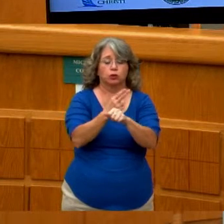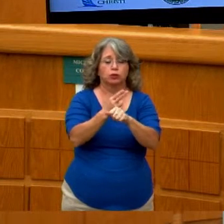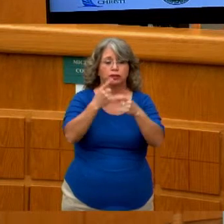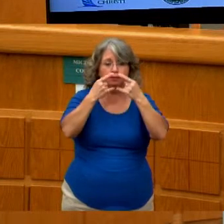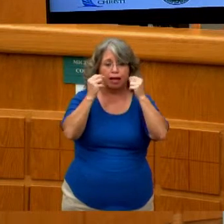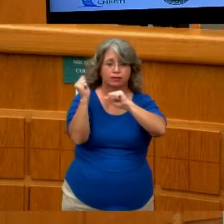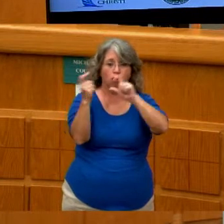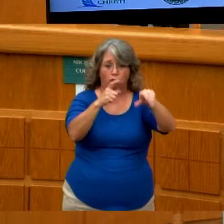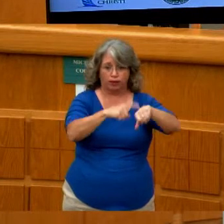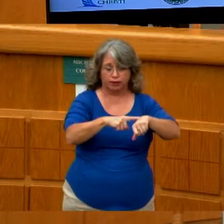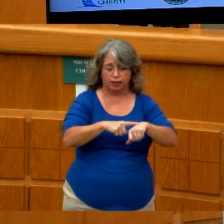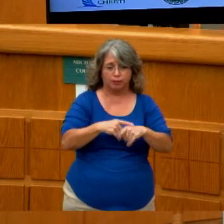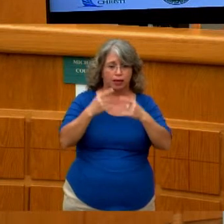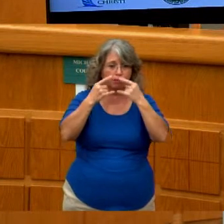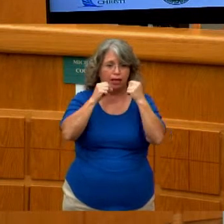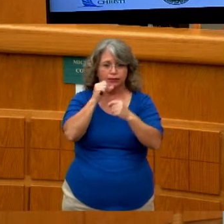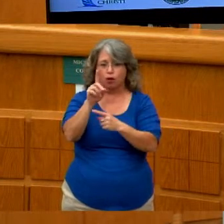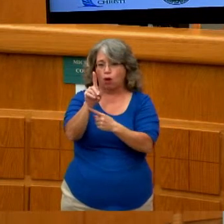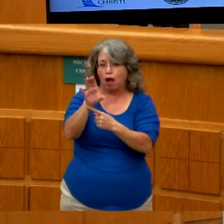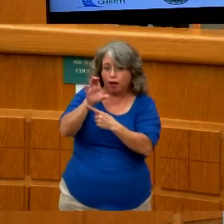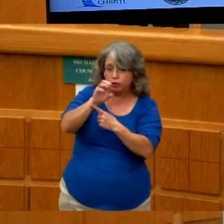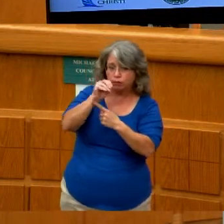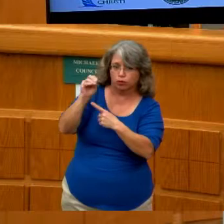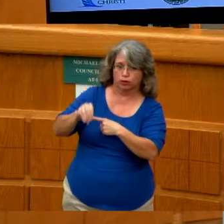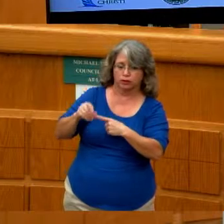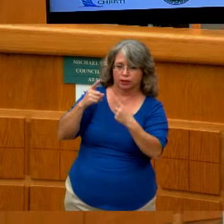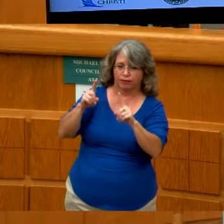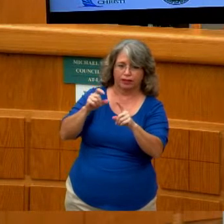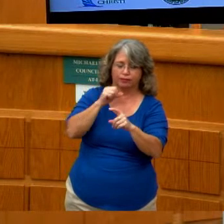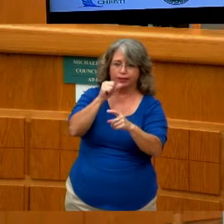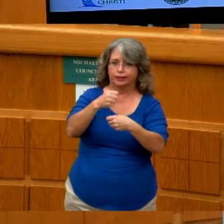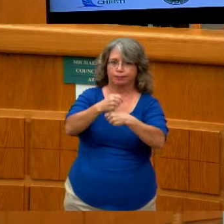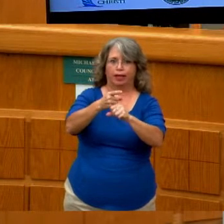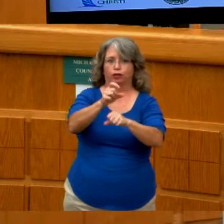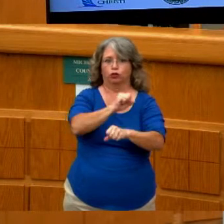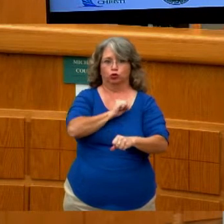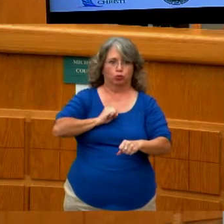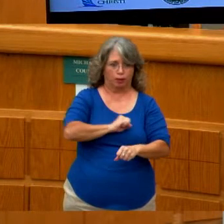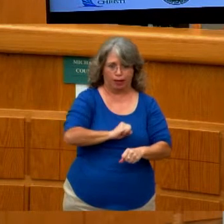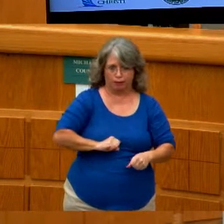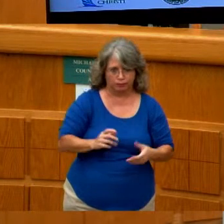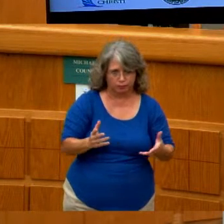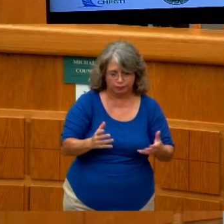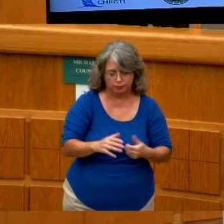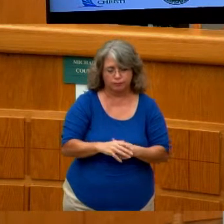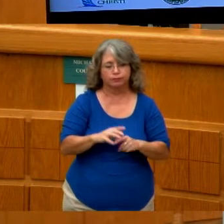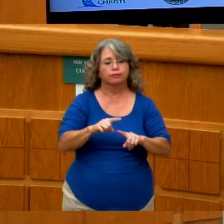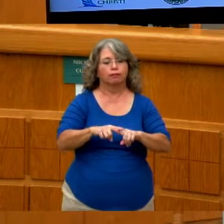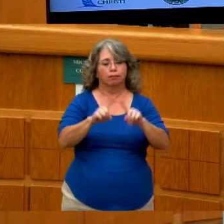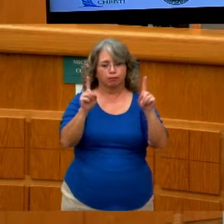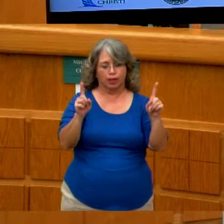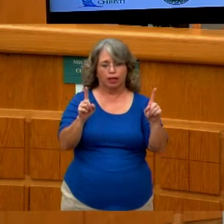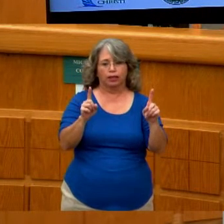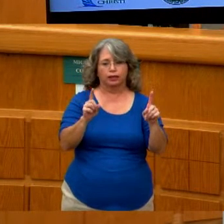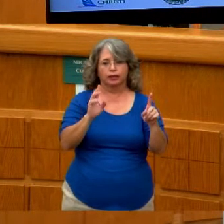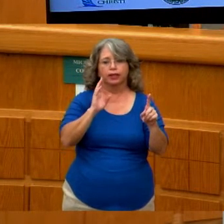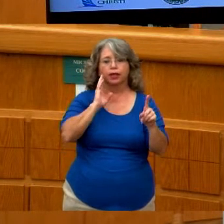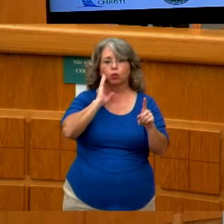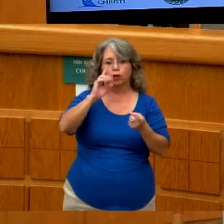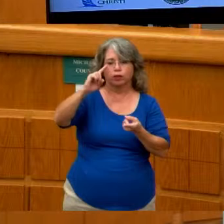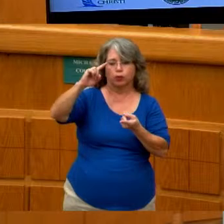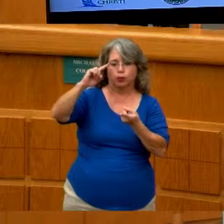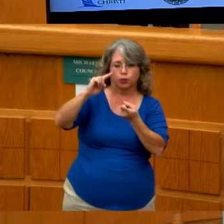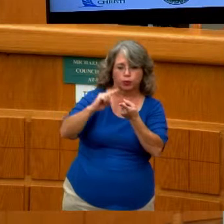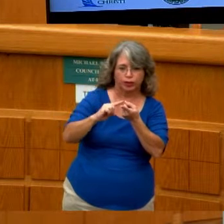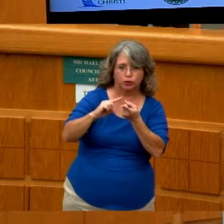working, why are we seeing a surge? Well, it's simple. Not everybody is wearing masks all the time. Number two, masks aren't 100% effective. They don't make